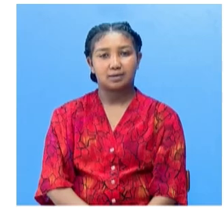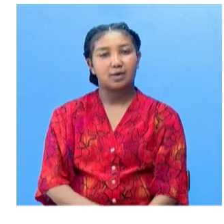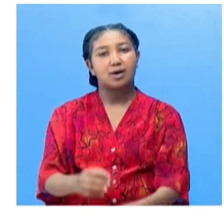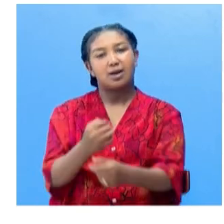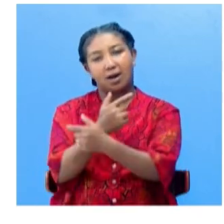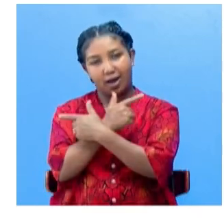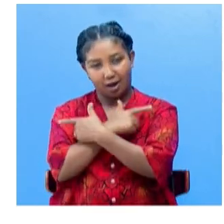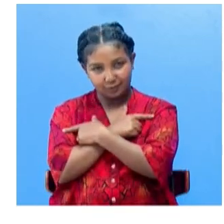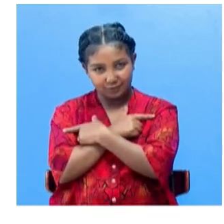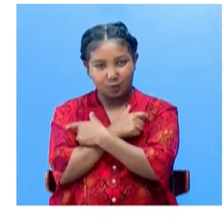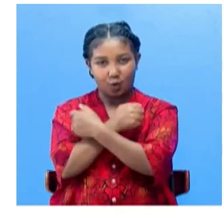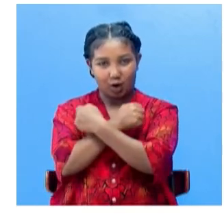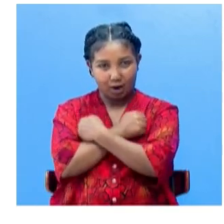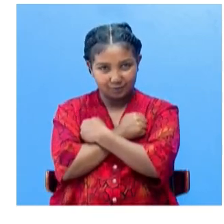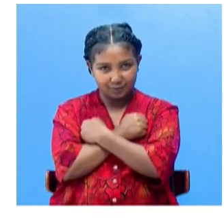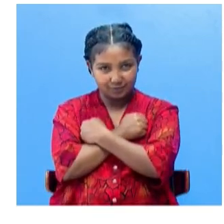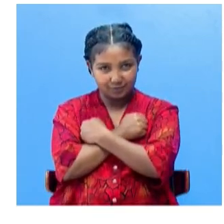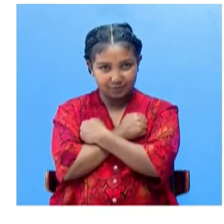love,